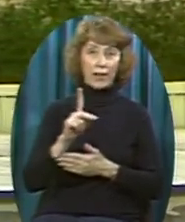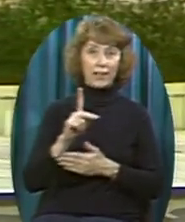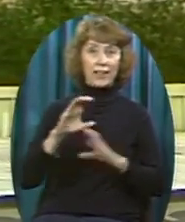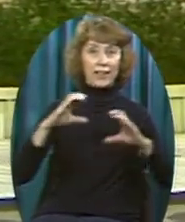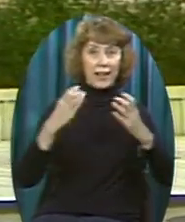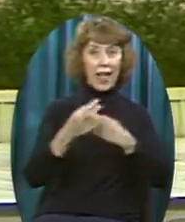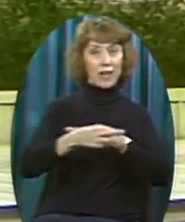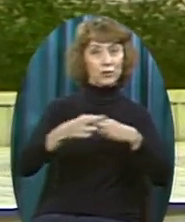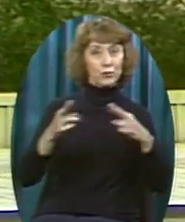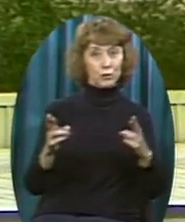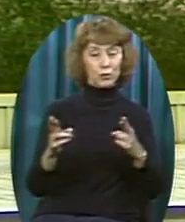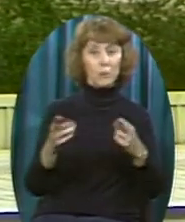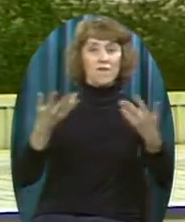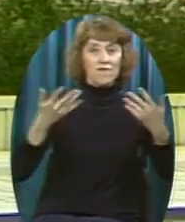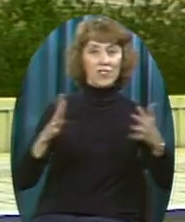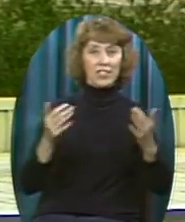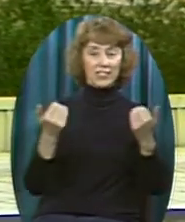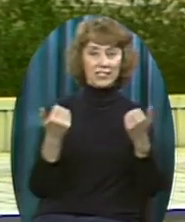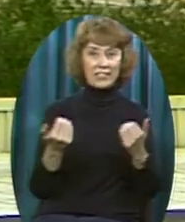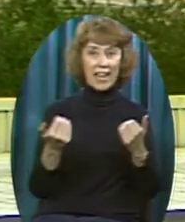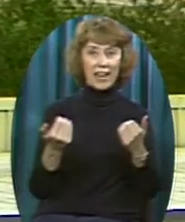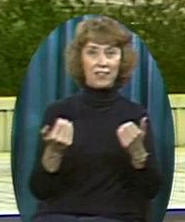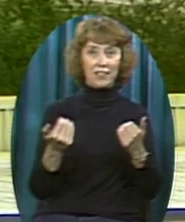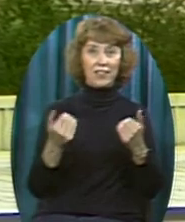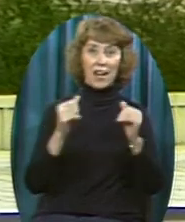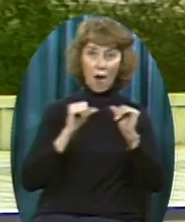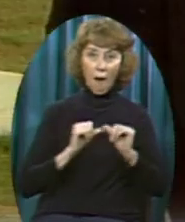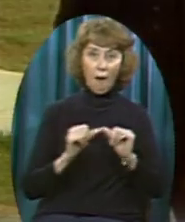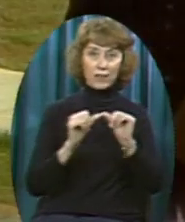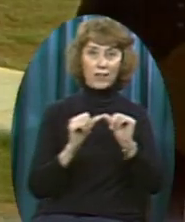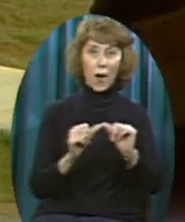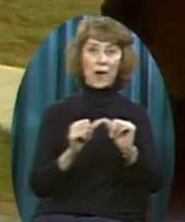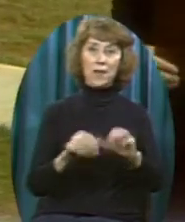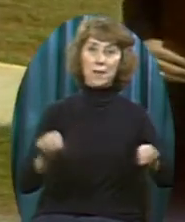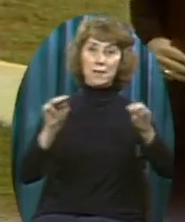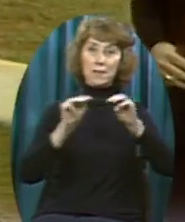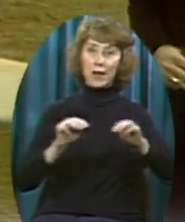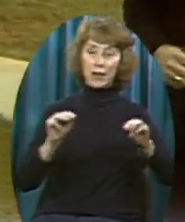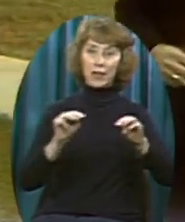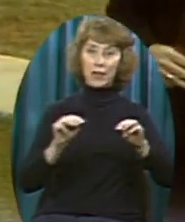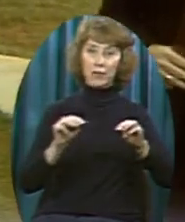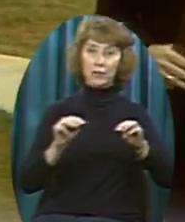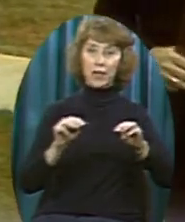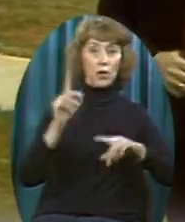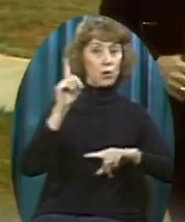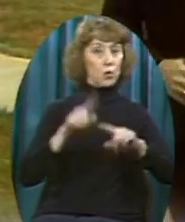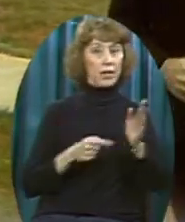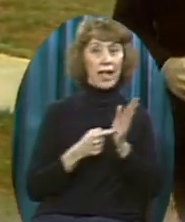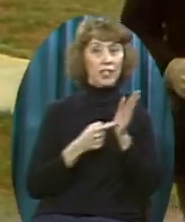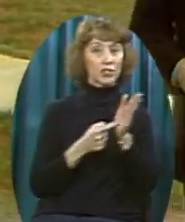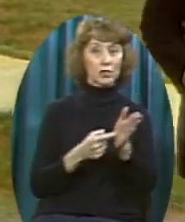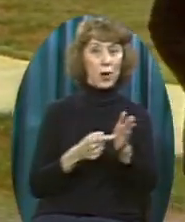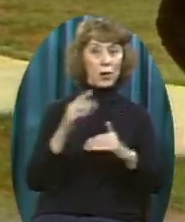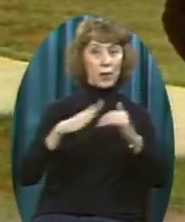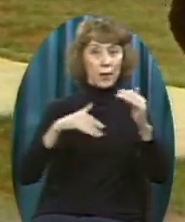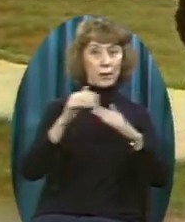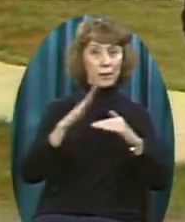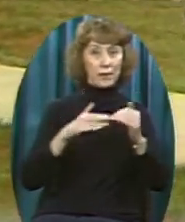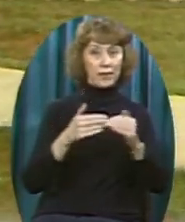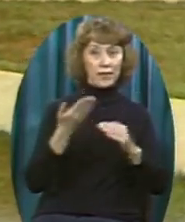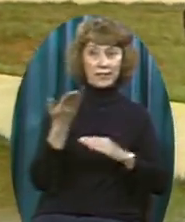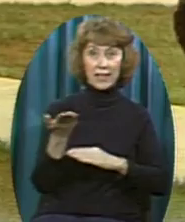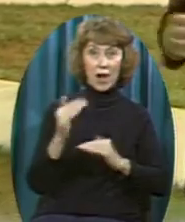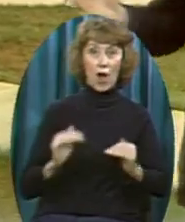occupancy. On and on, the miracle continues. And although we can't show you the buildings on the upper campus yet, we can